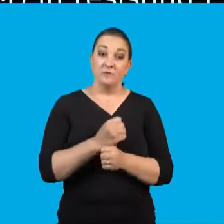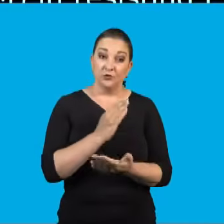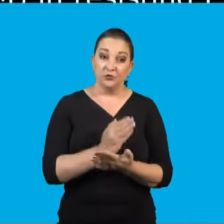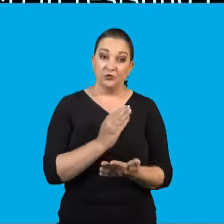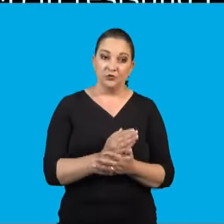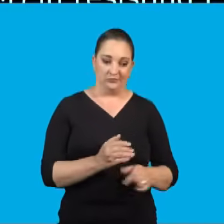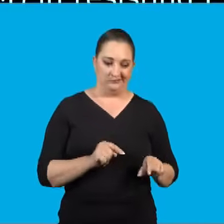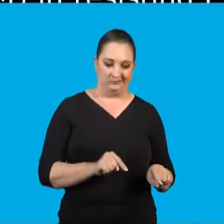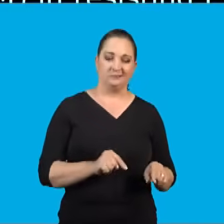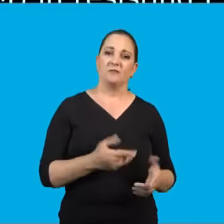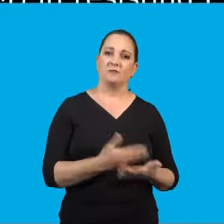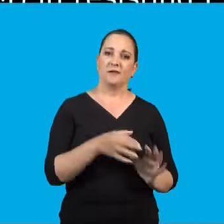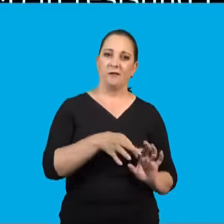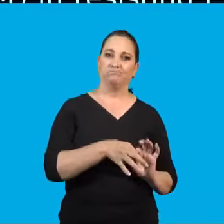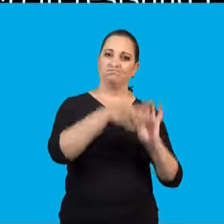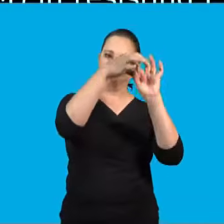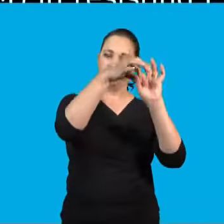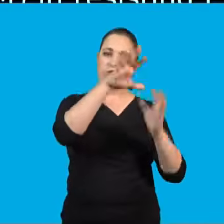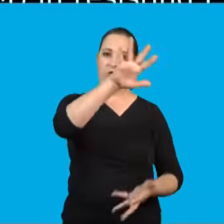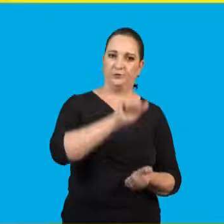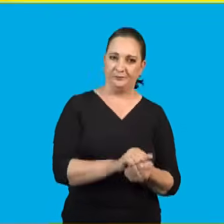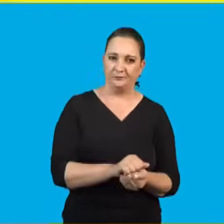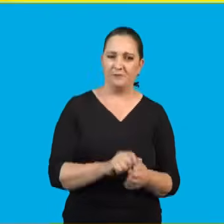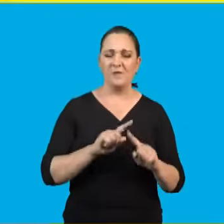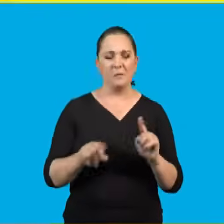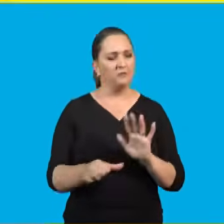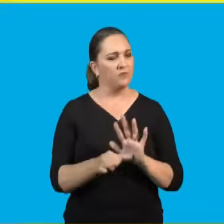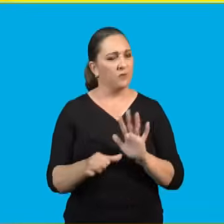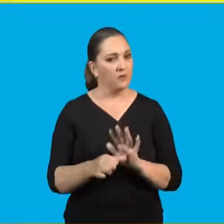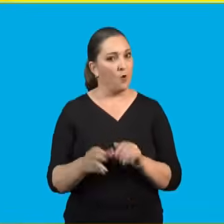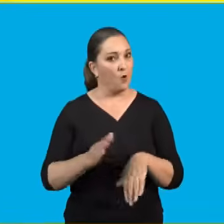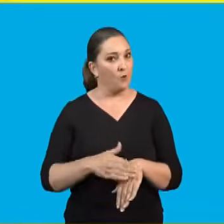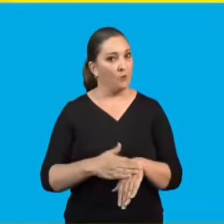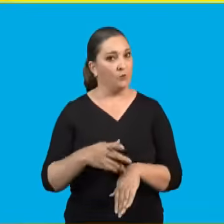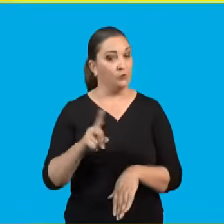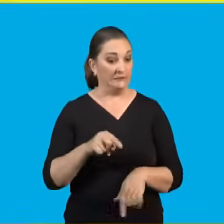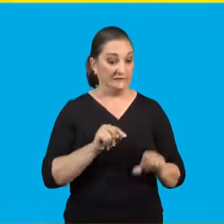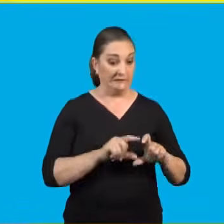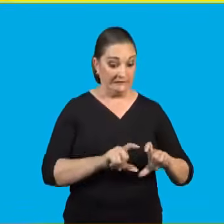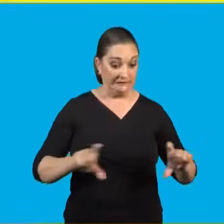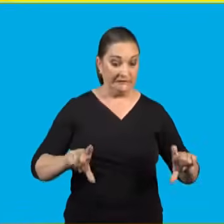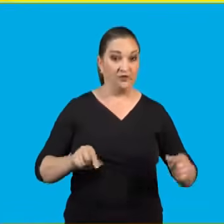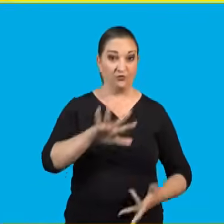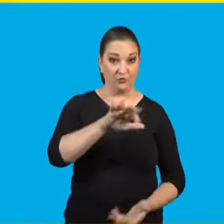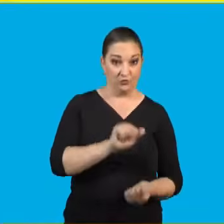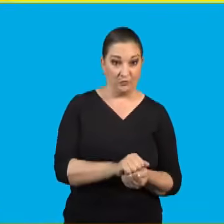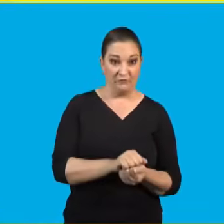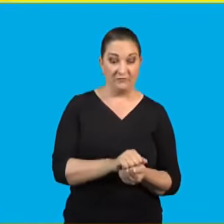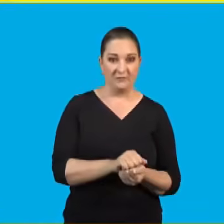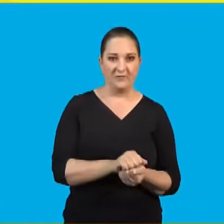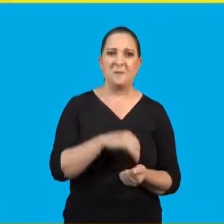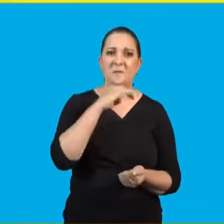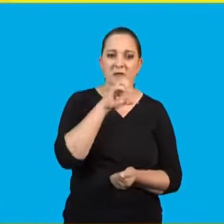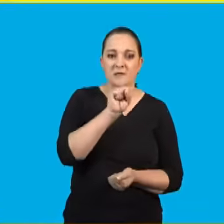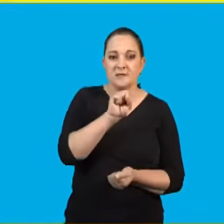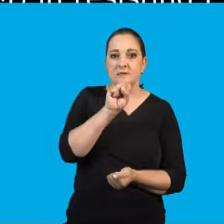relevant conclusion as well. Another very important thing to note in the conclusion, because the word says sum